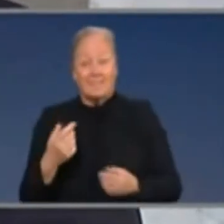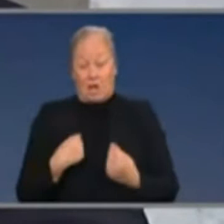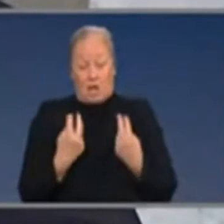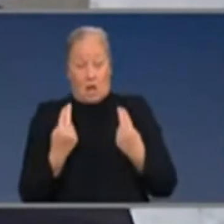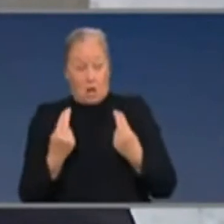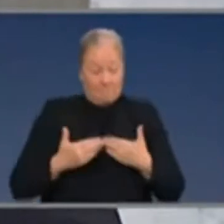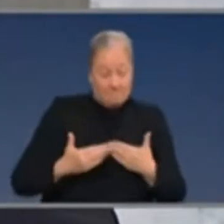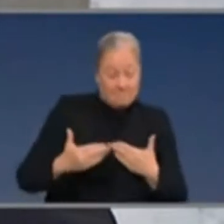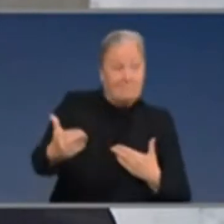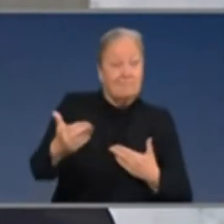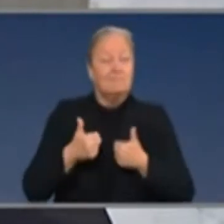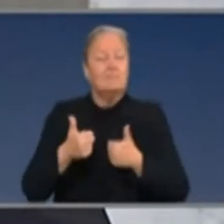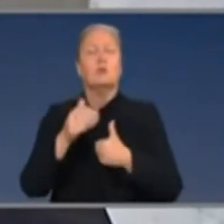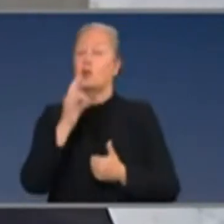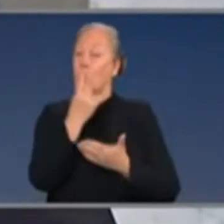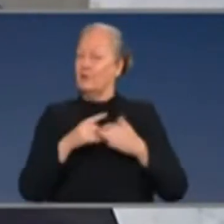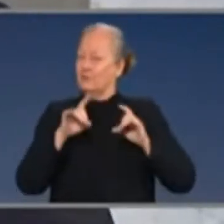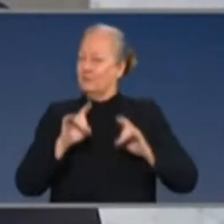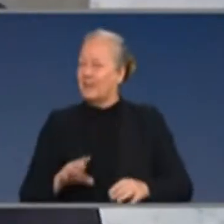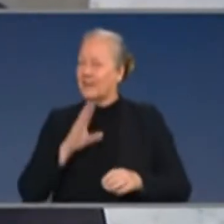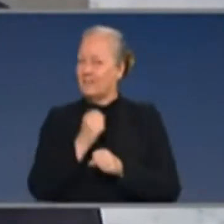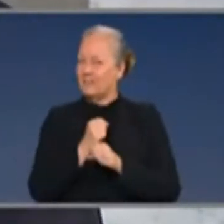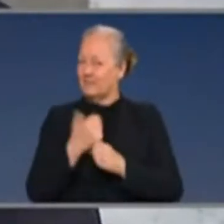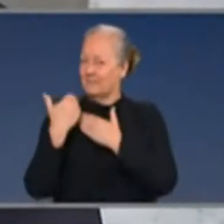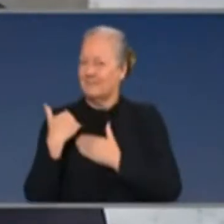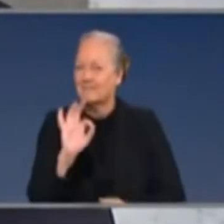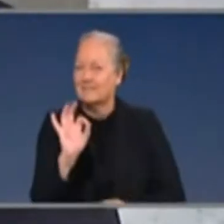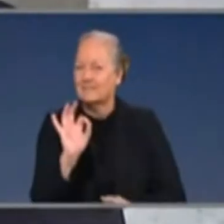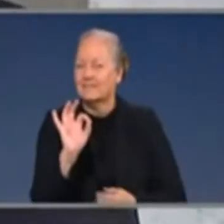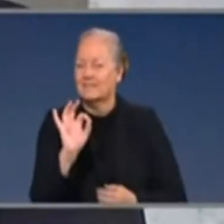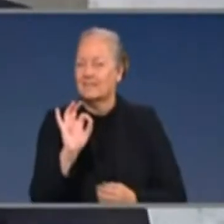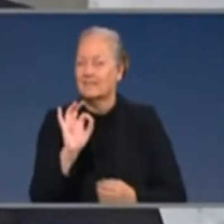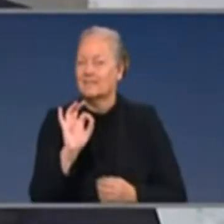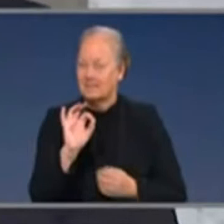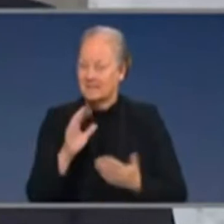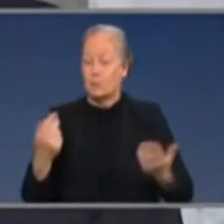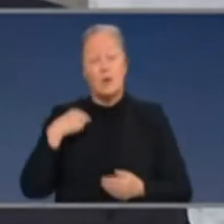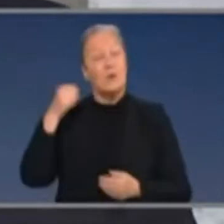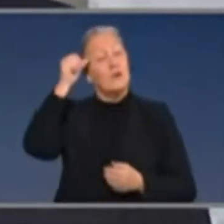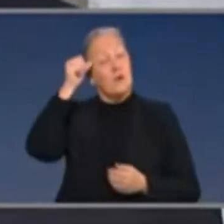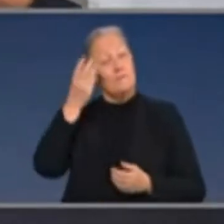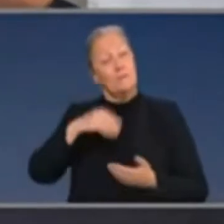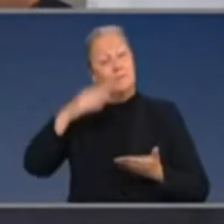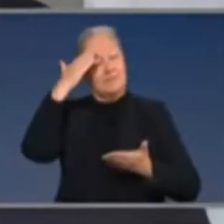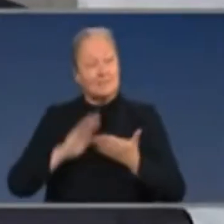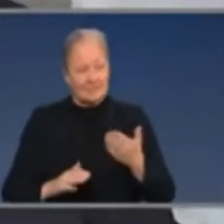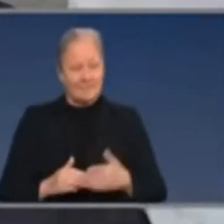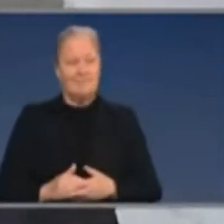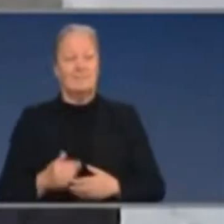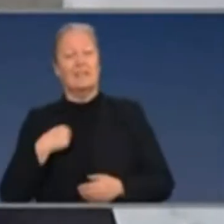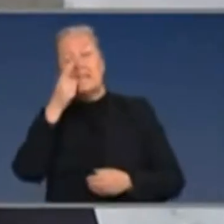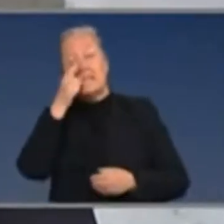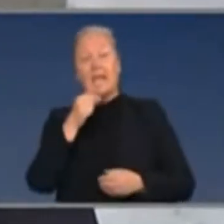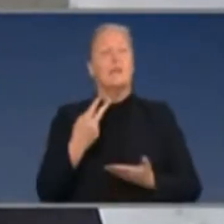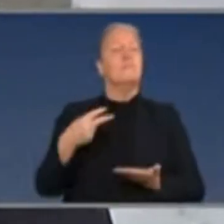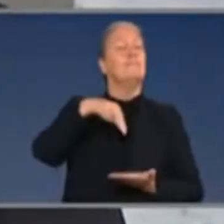this process then drives. And not just by Commonwealth Government, by the way. I mean, what this process has recognised is it's fine for a Prime Minister to stand at the dispatch